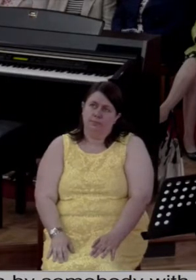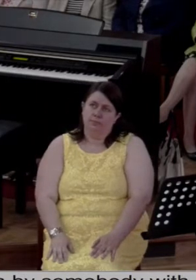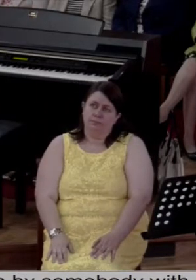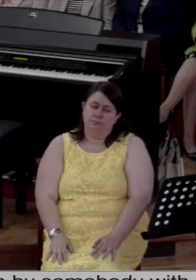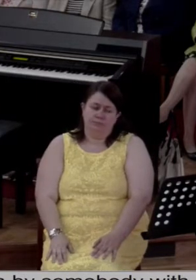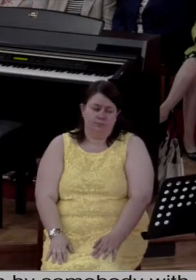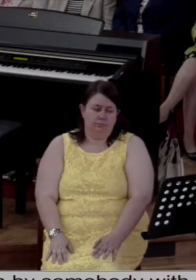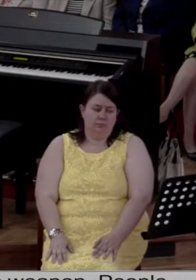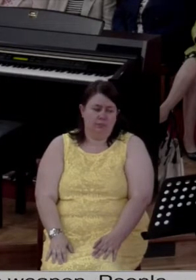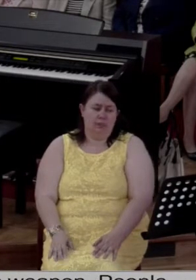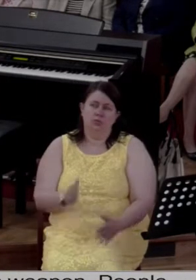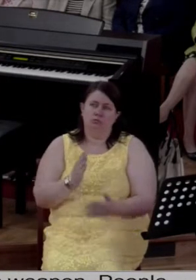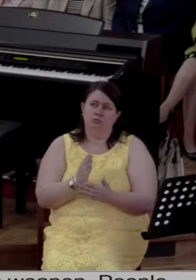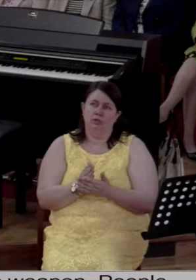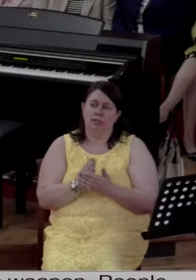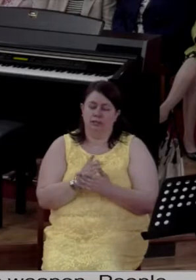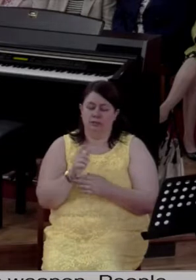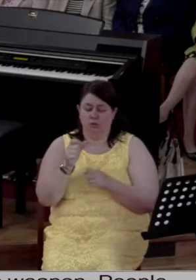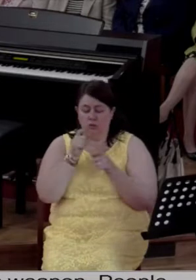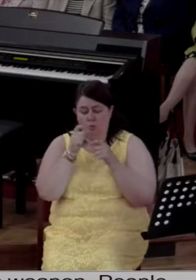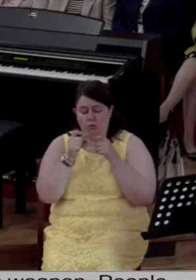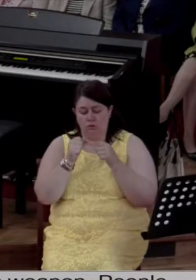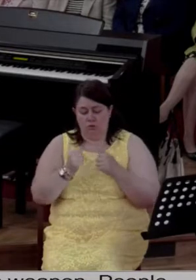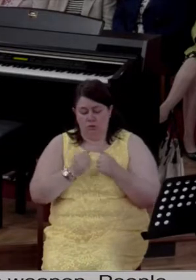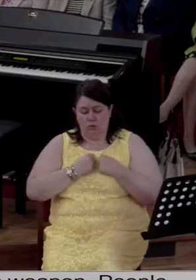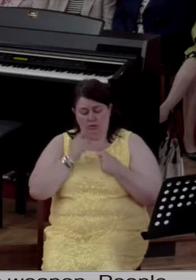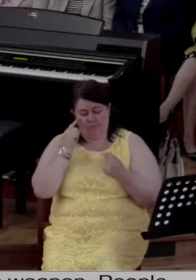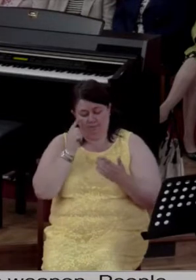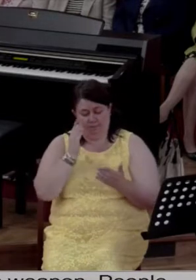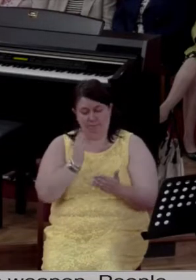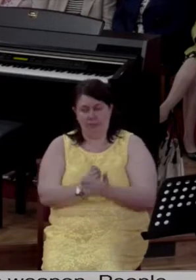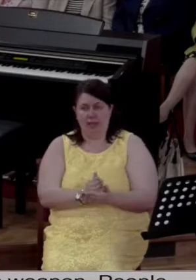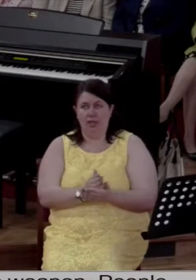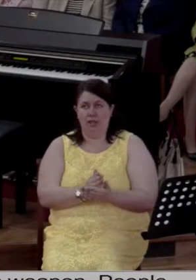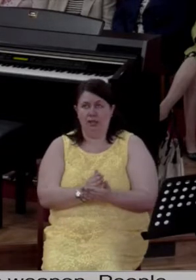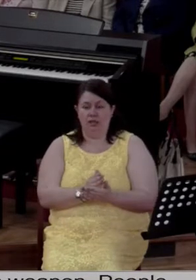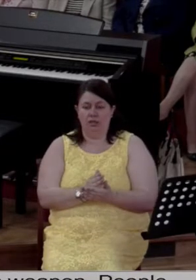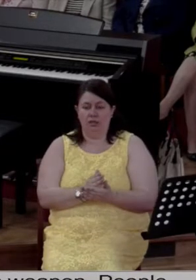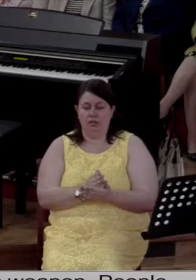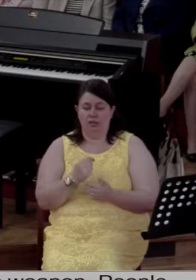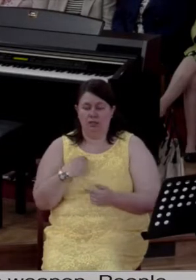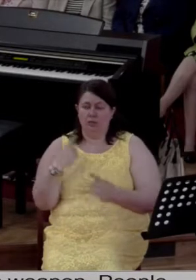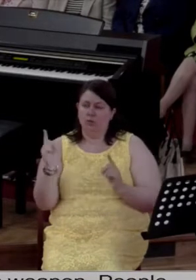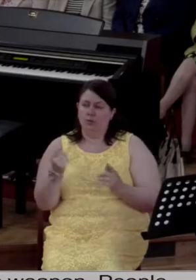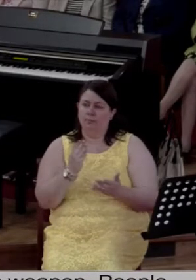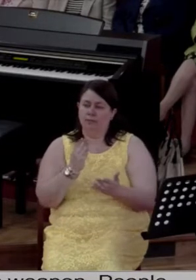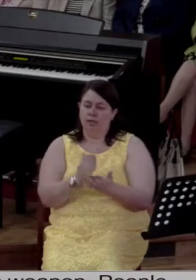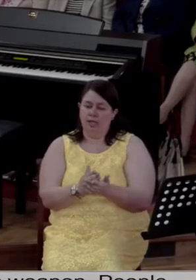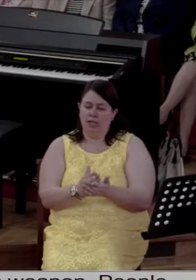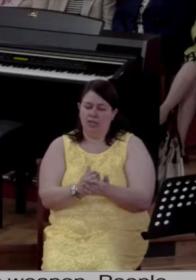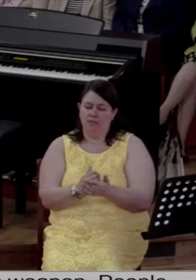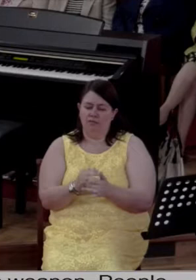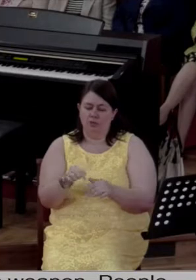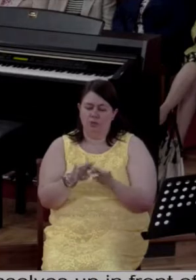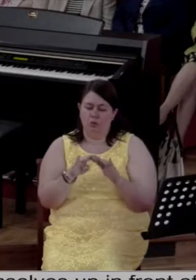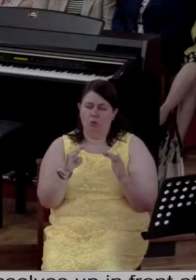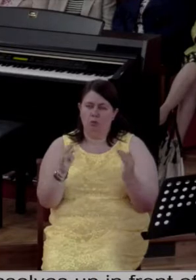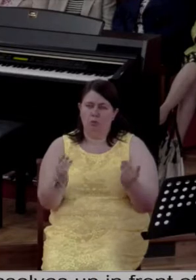It's a statement of faith. We believe that the world as it is not the world as it will